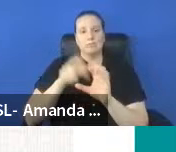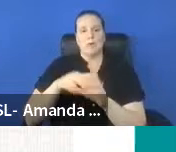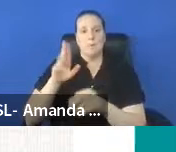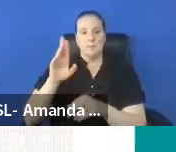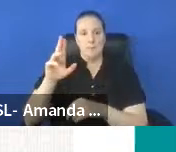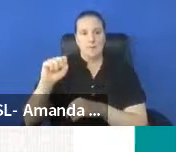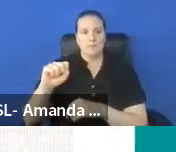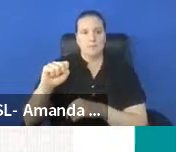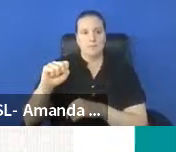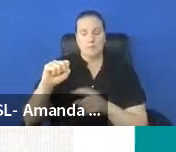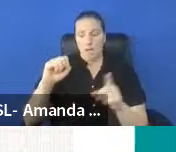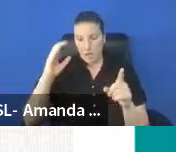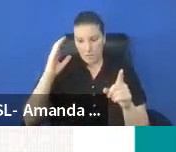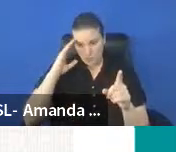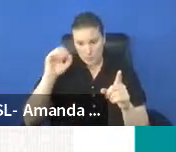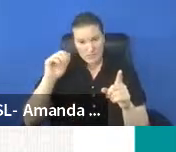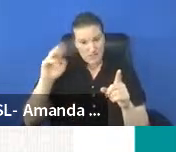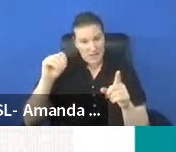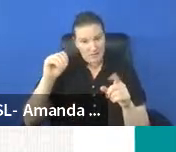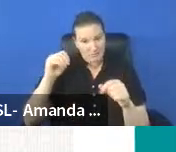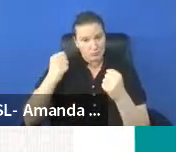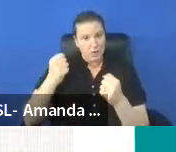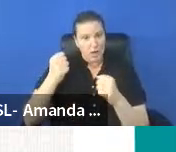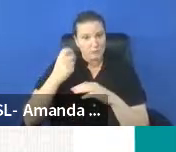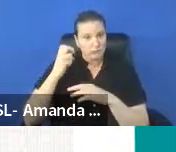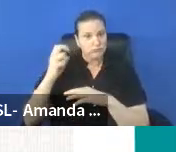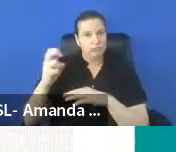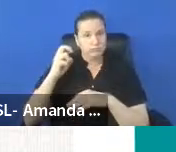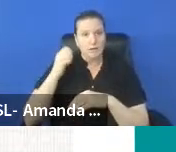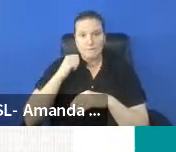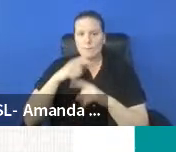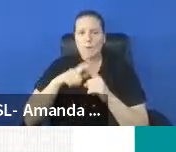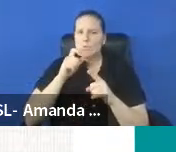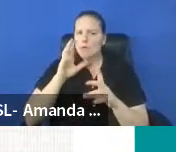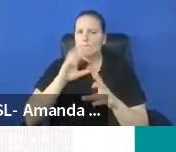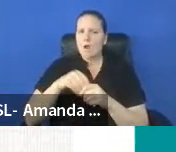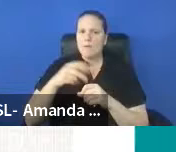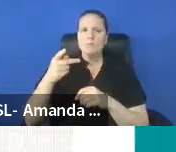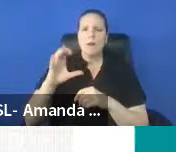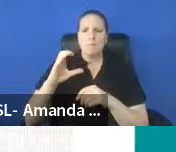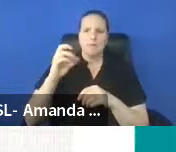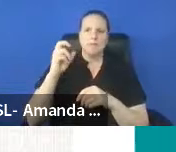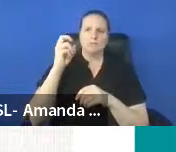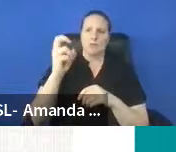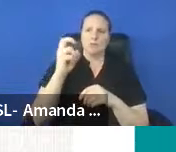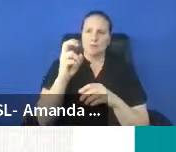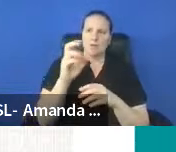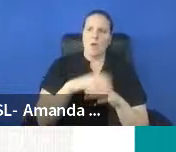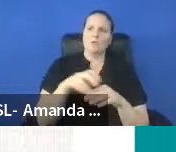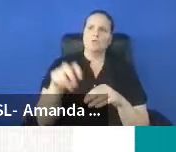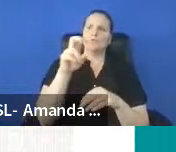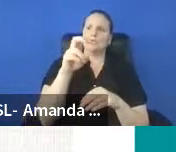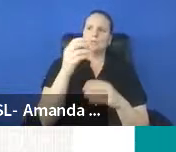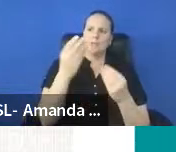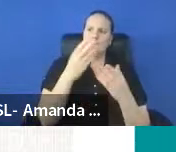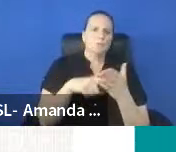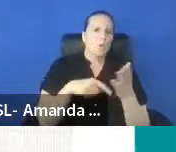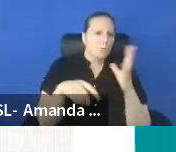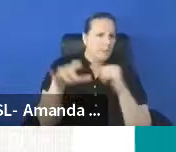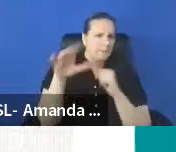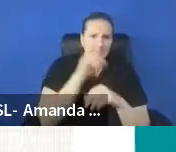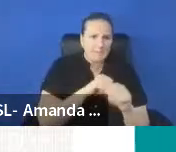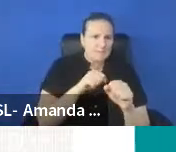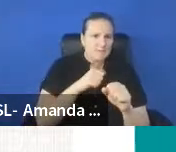I know Sam drives across every day, but who live the public transit model to be on that tour and tell us what we're missing.